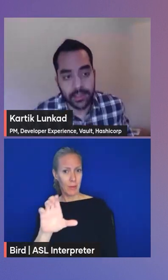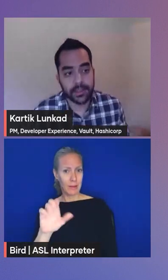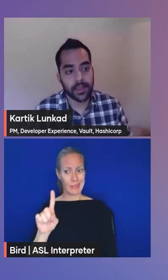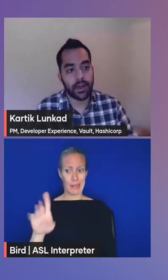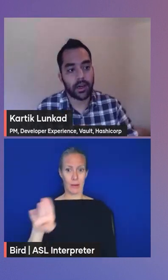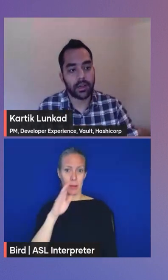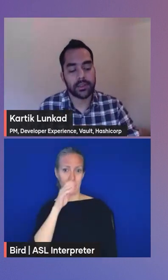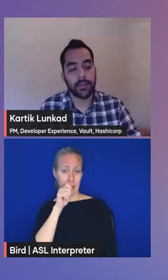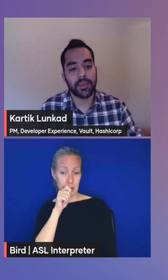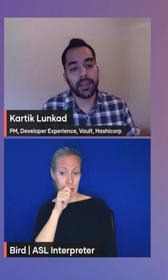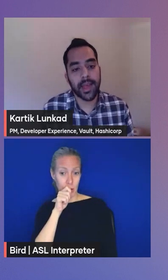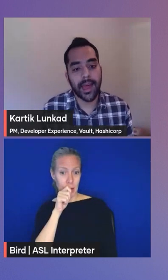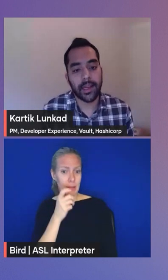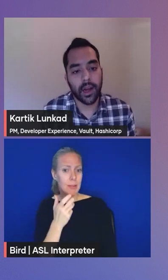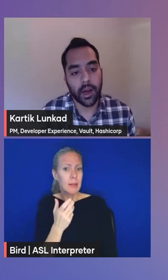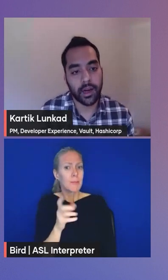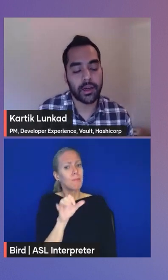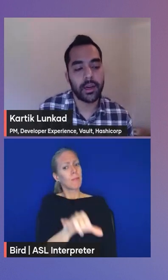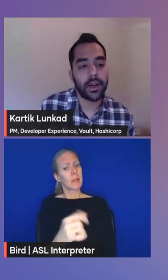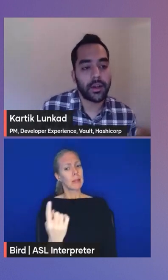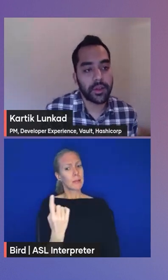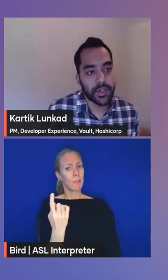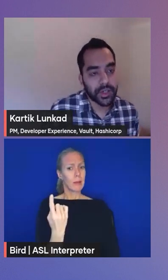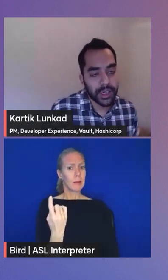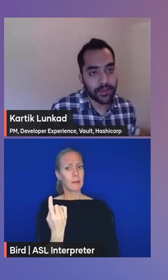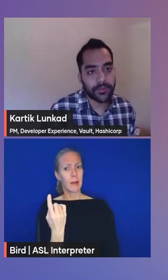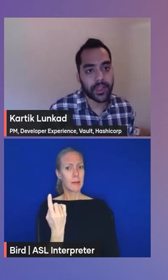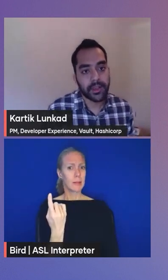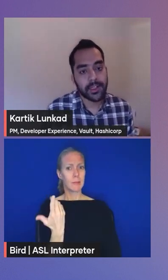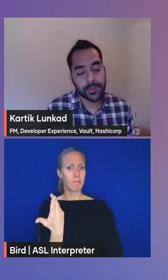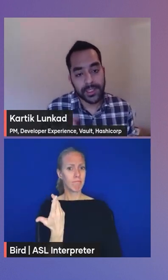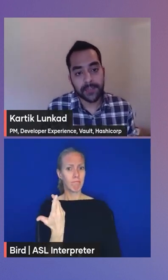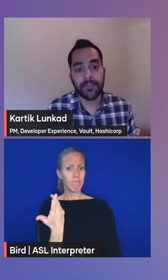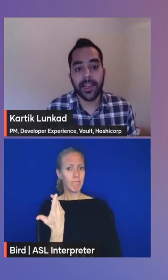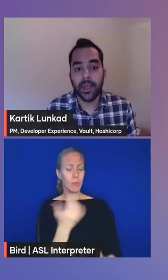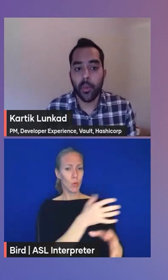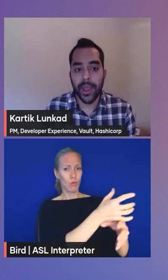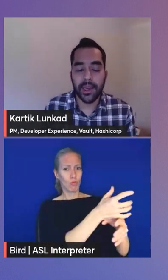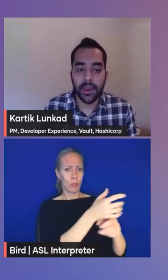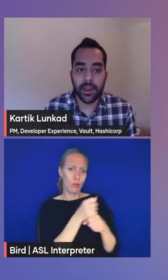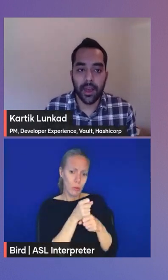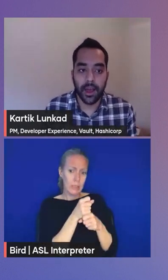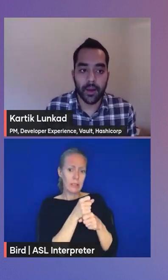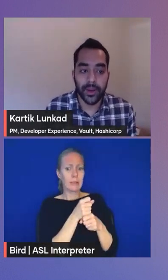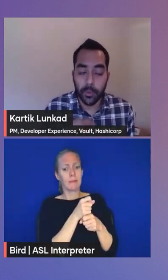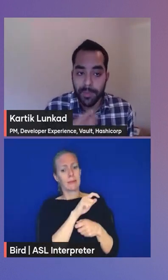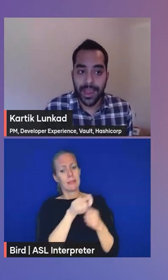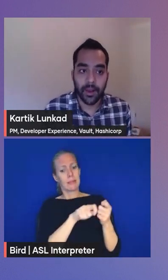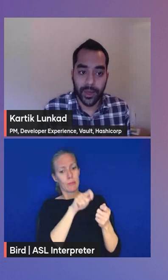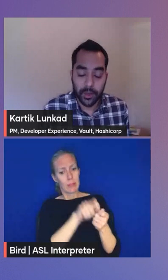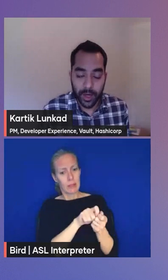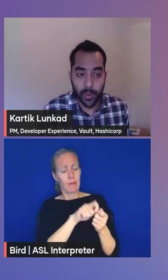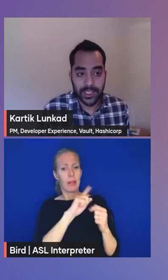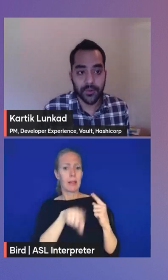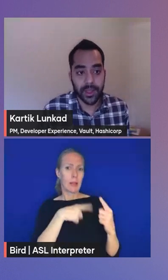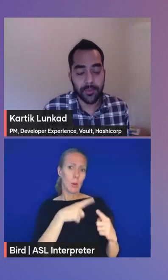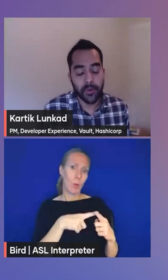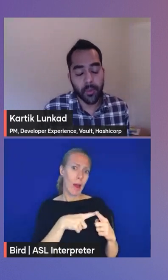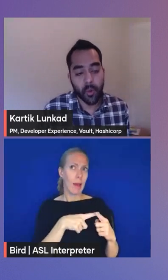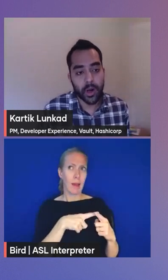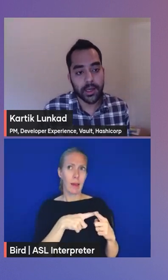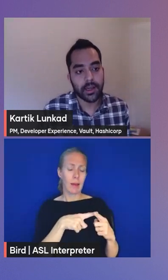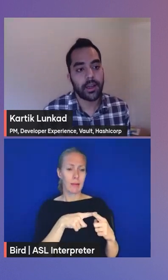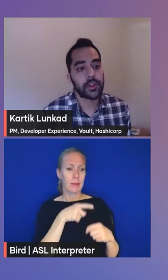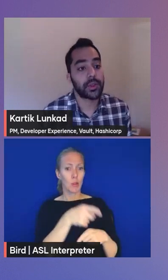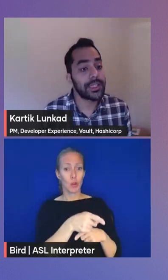database secrets are something that are retrieved specifically when you request for them